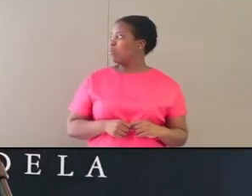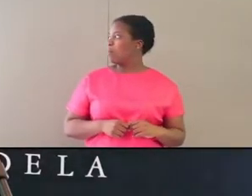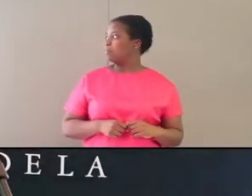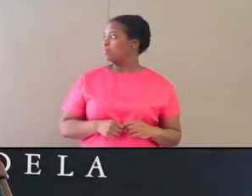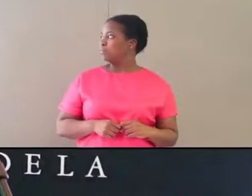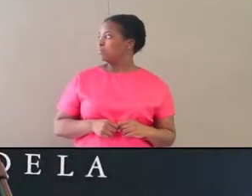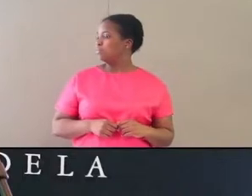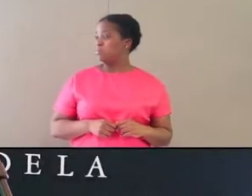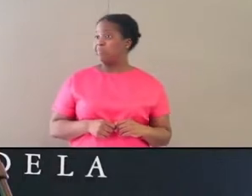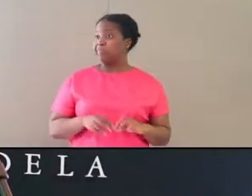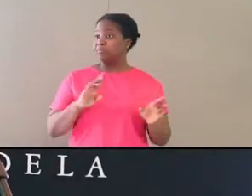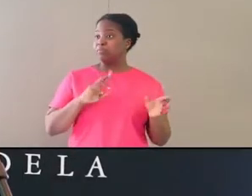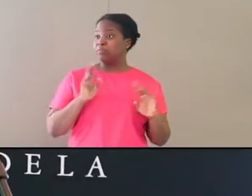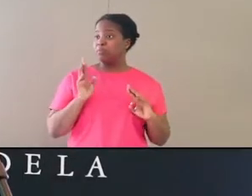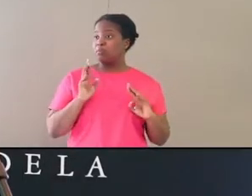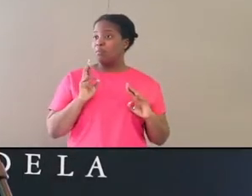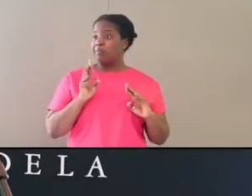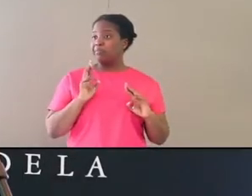is it ready